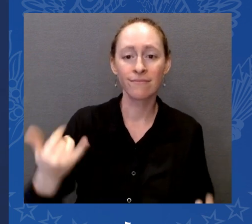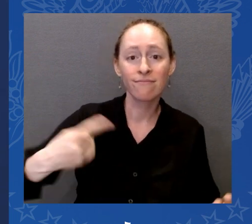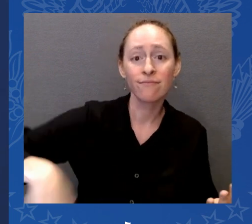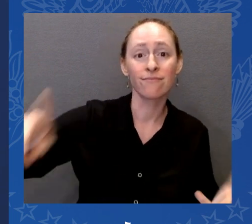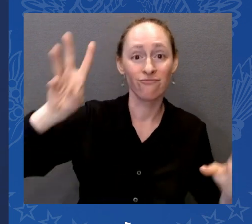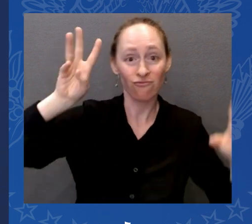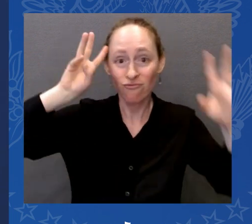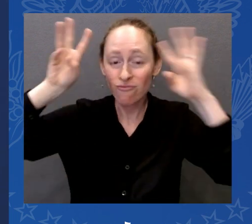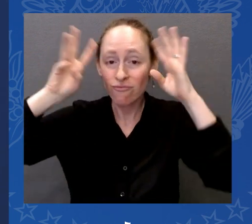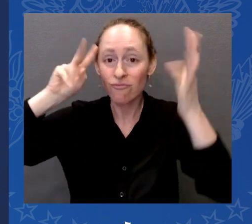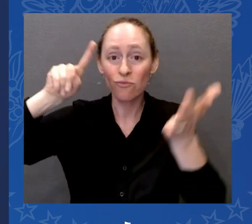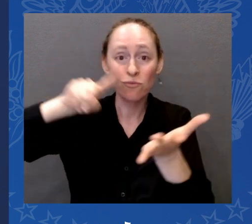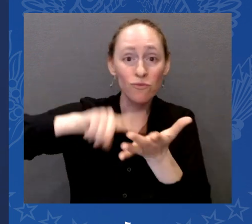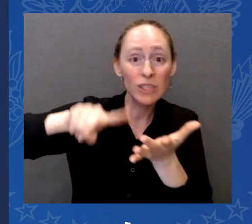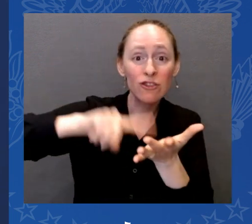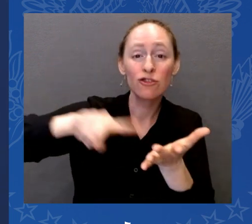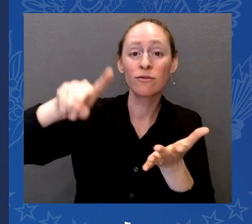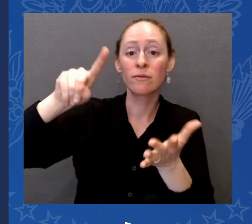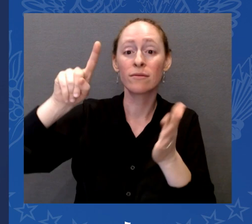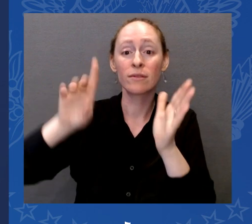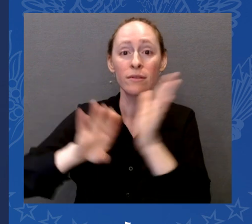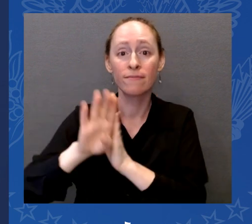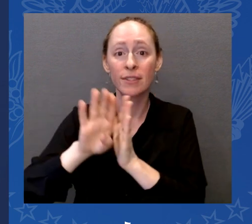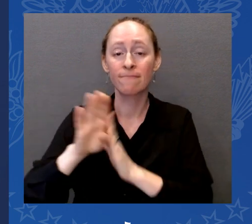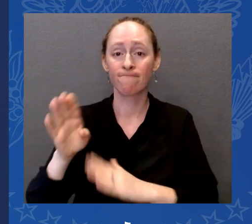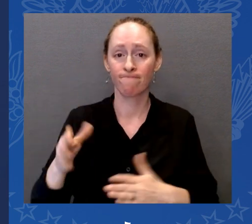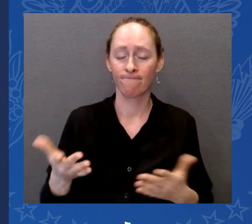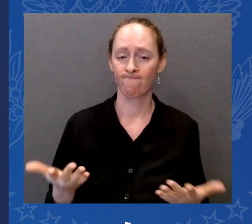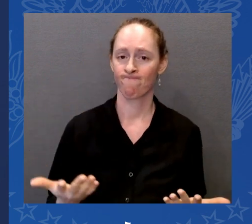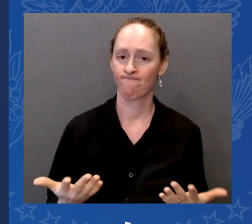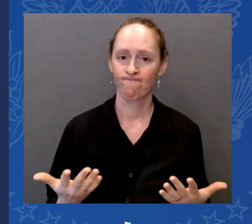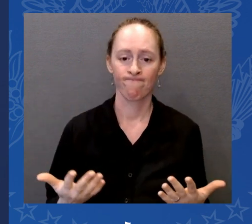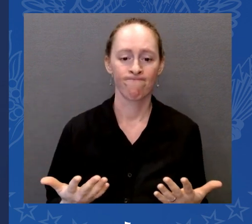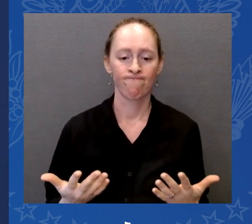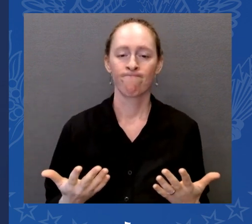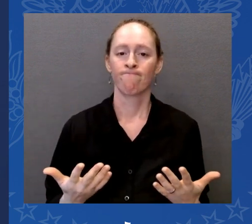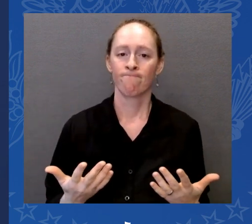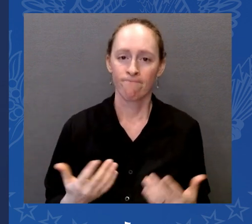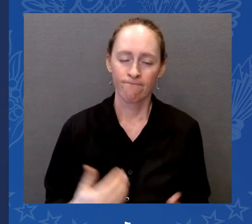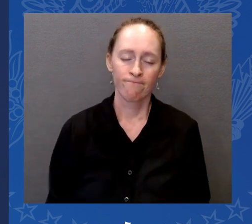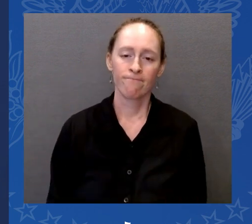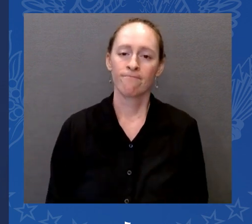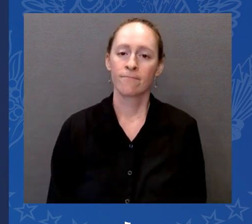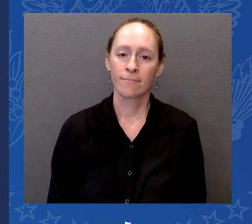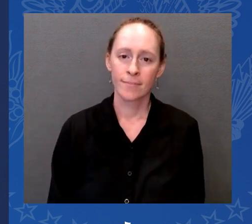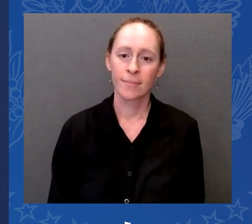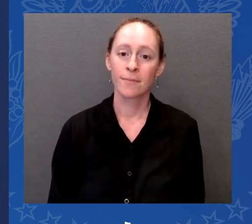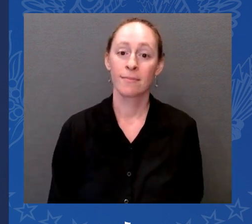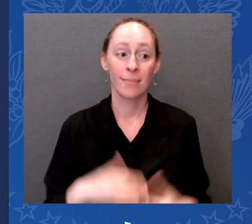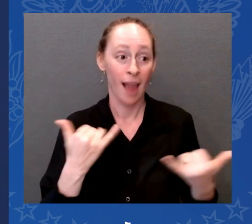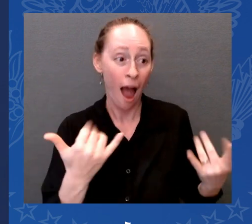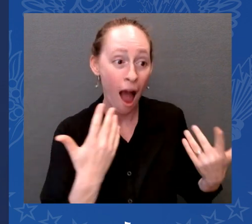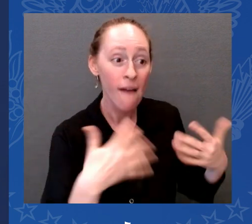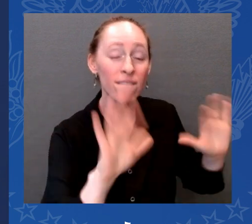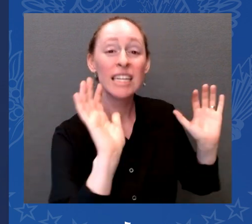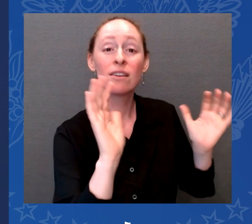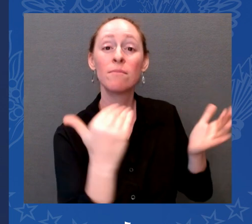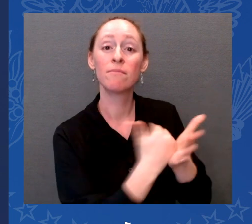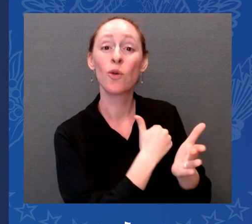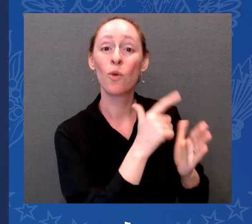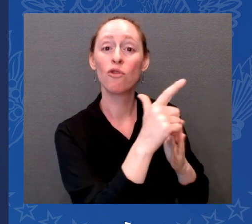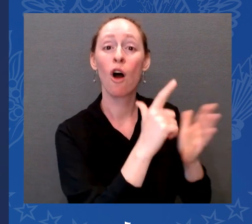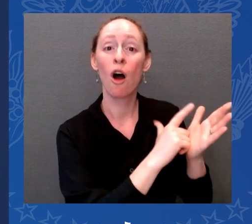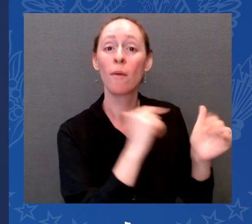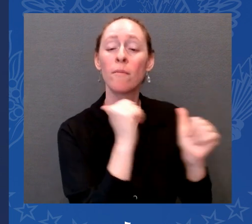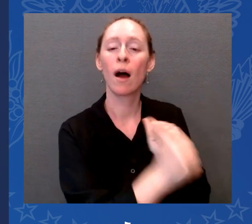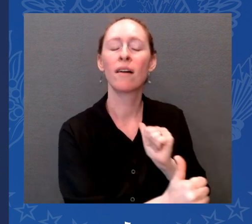Chuck designed and delivered, we're turning things way around in a very big way. With Micron's